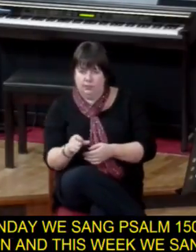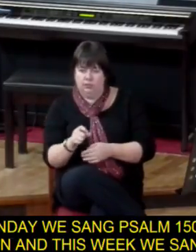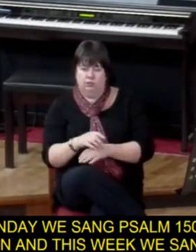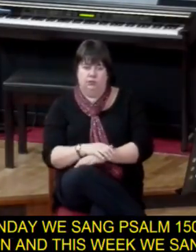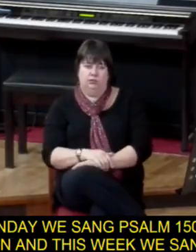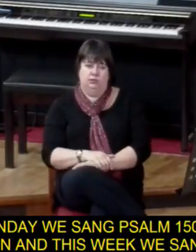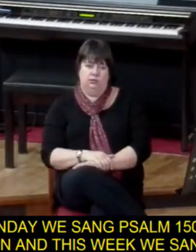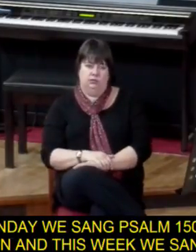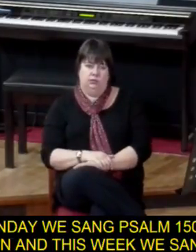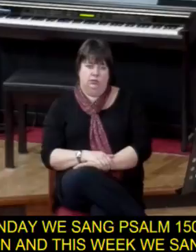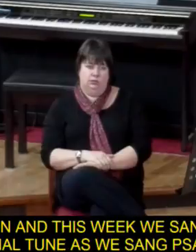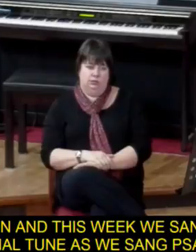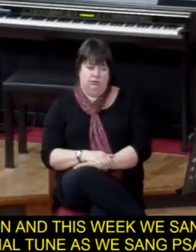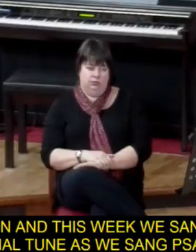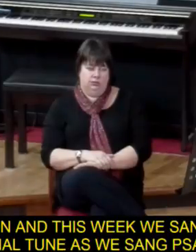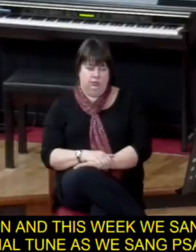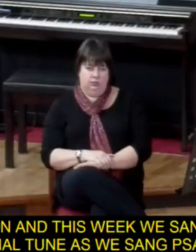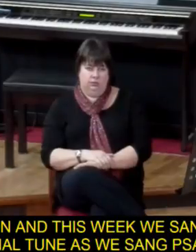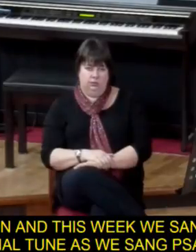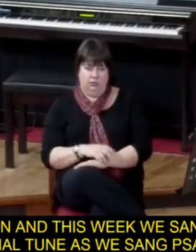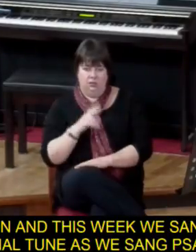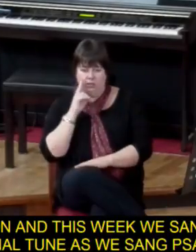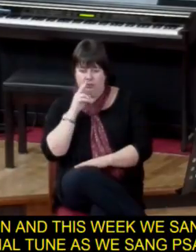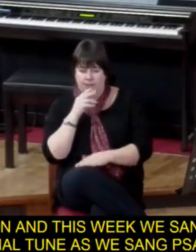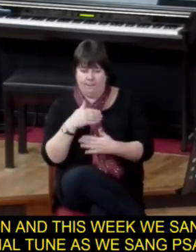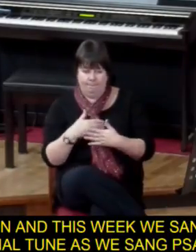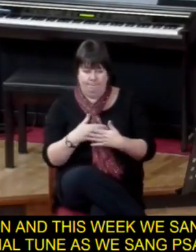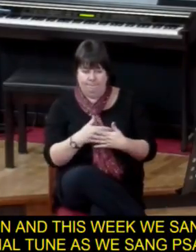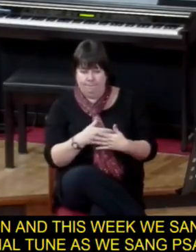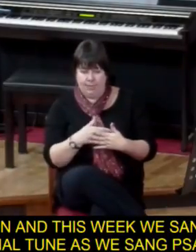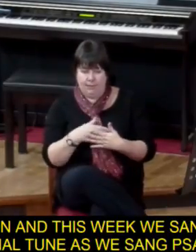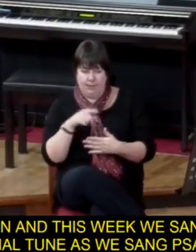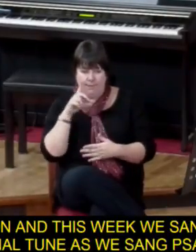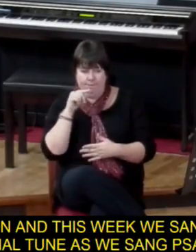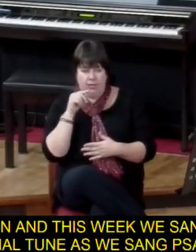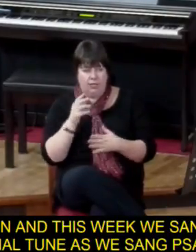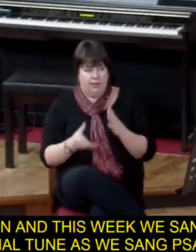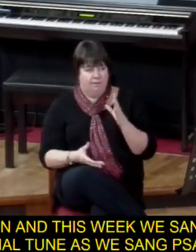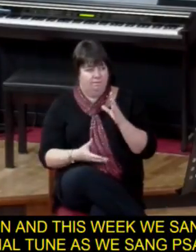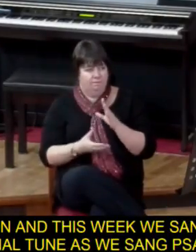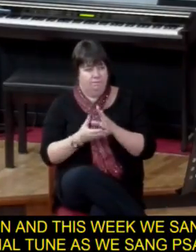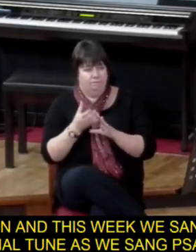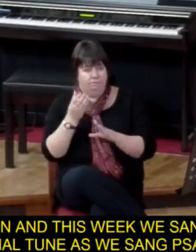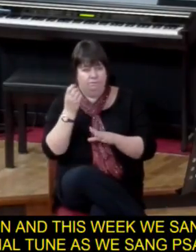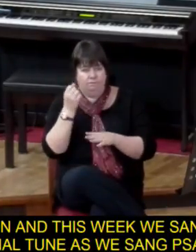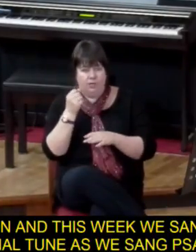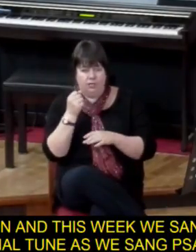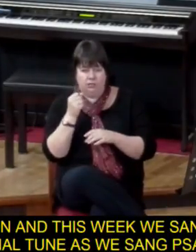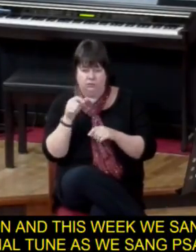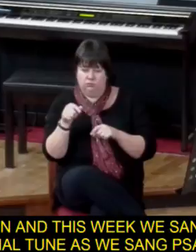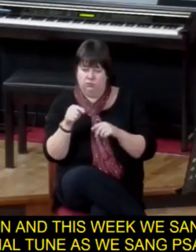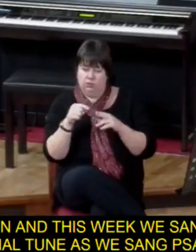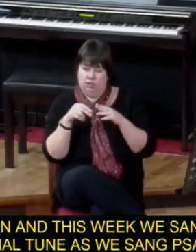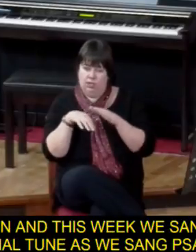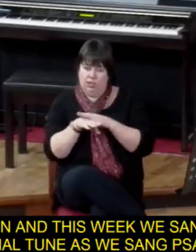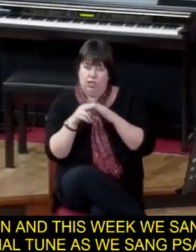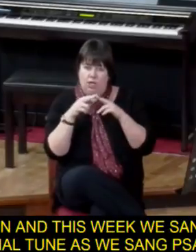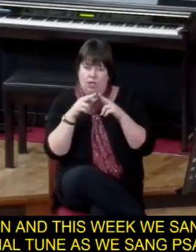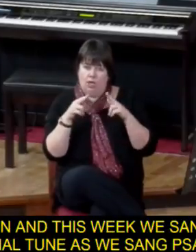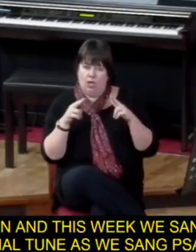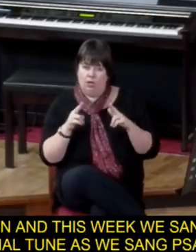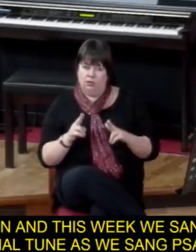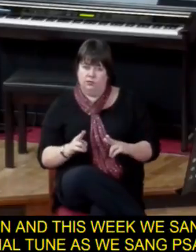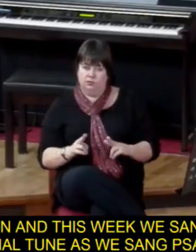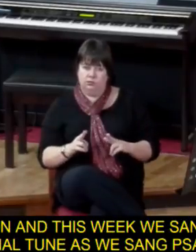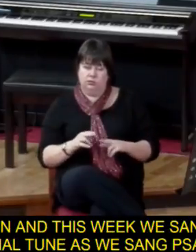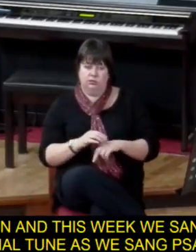image painted in that psalm of a baby bird finding refuge in your sacred house. And we